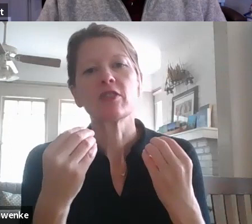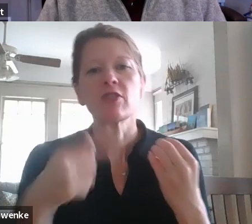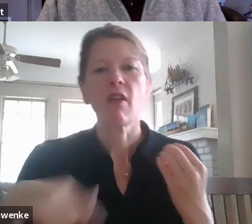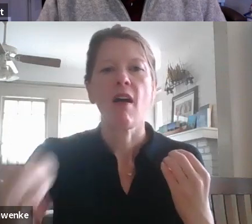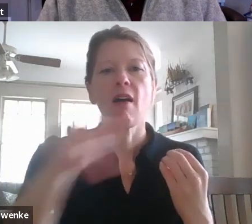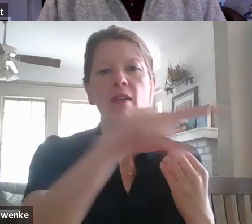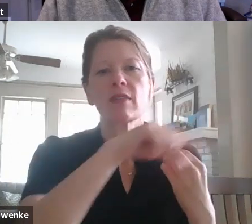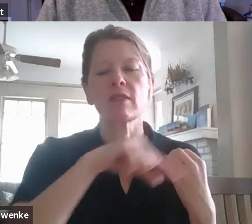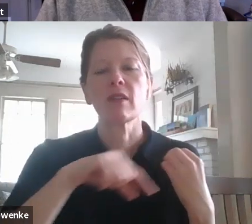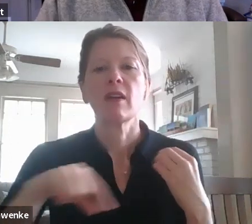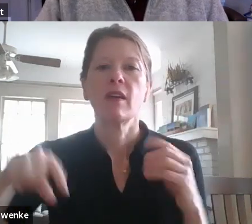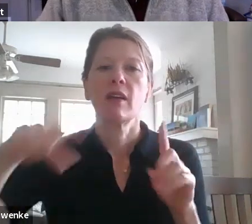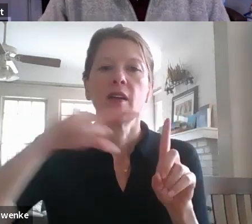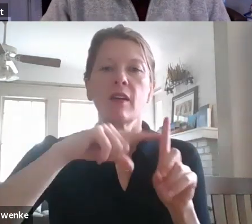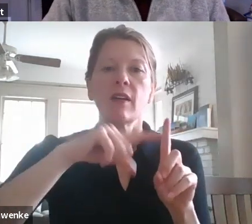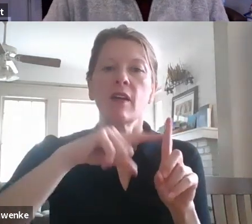lend.